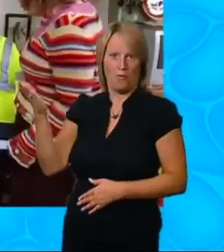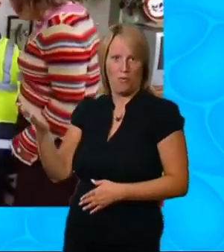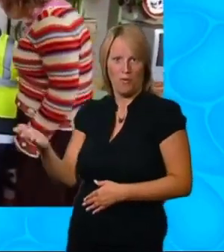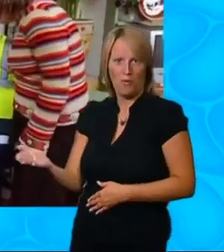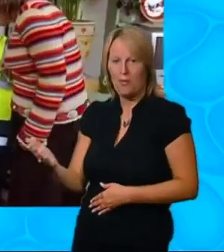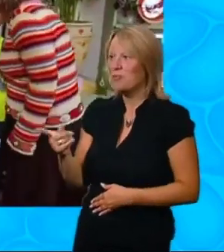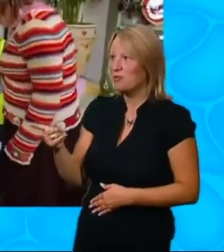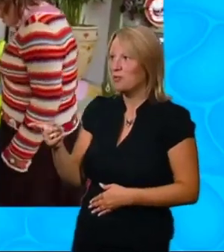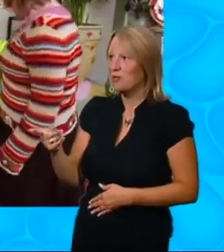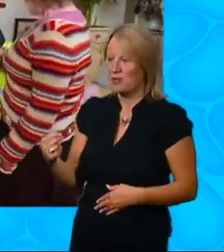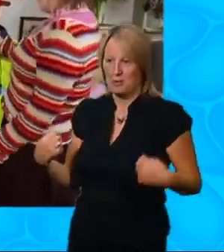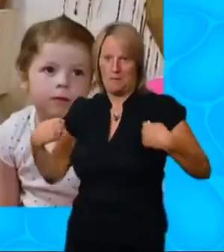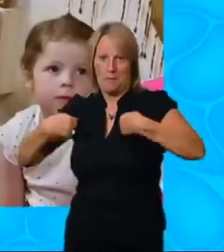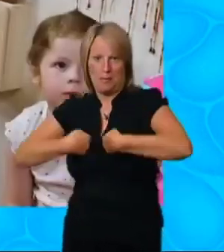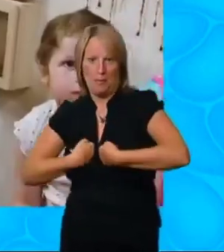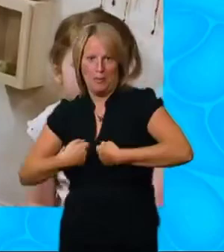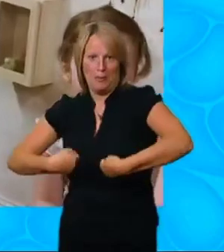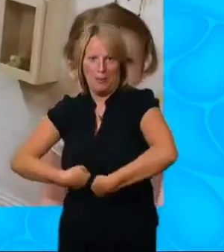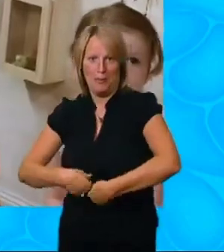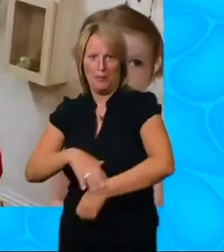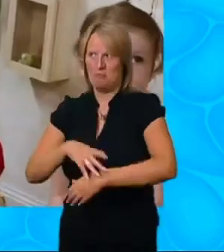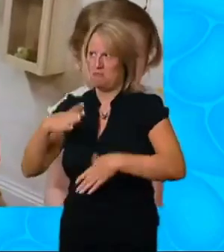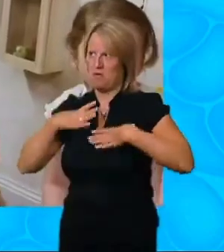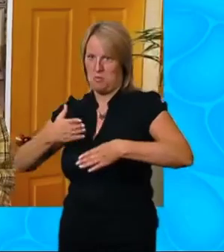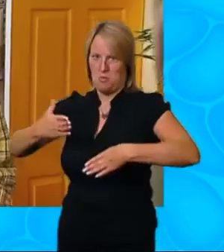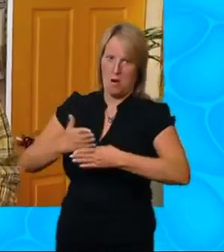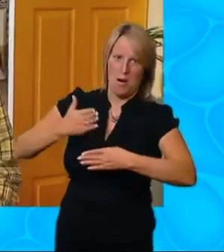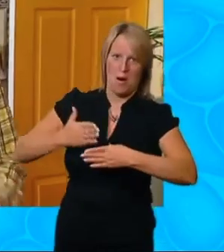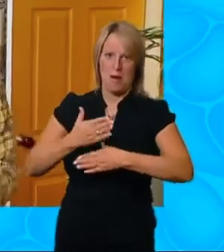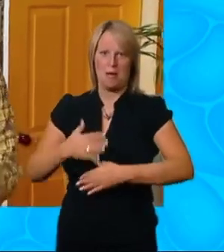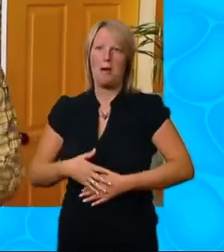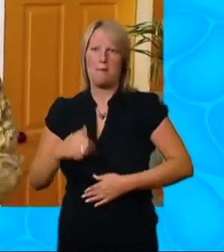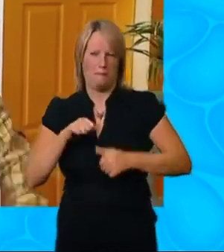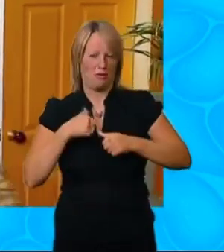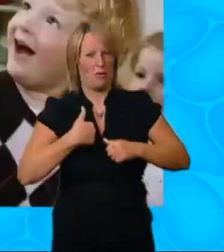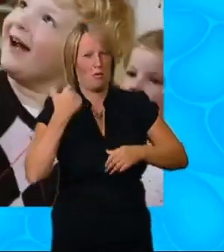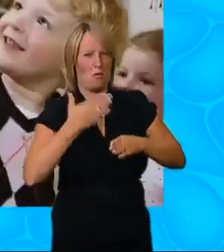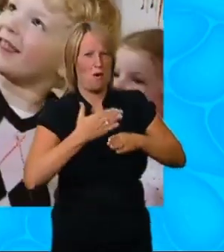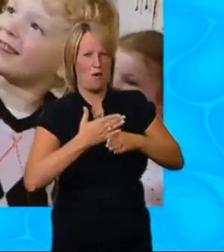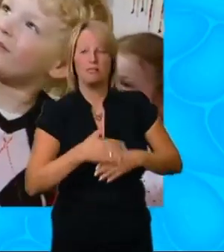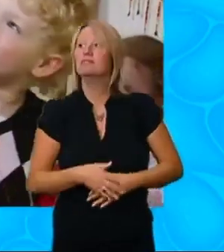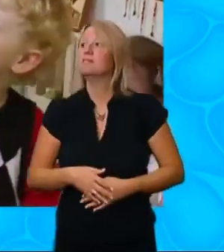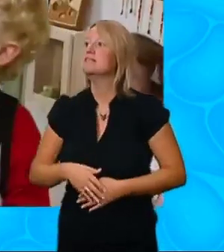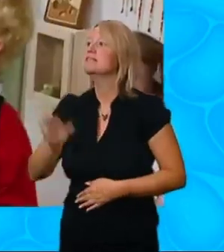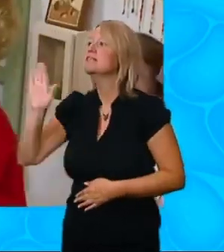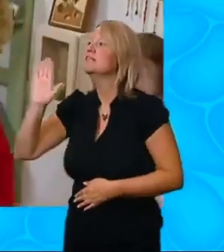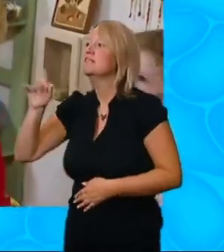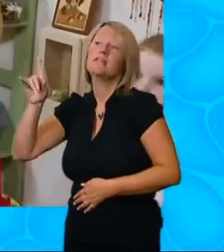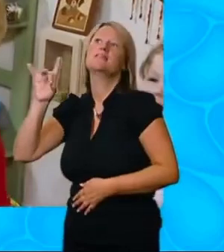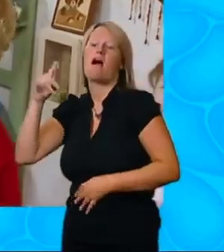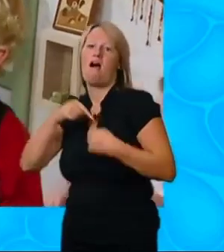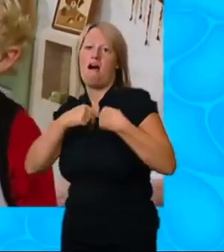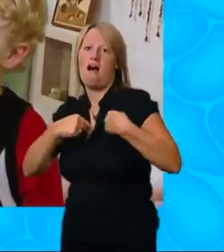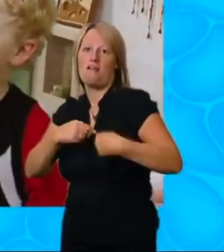Well done, my wee flapjacks. Claude looks ready for action. And I'd best get off to work. Dad, it's a star for you. A